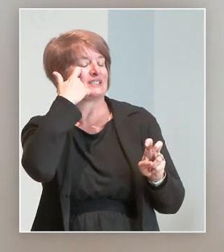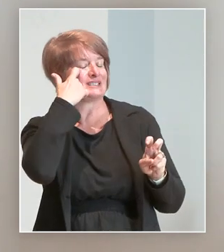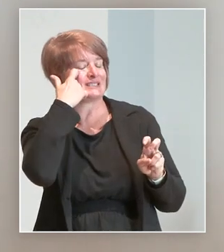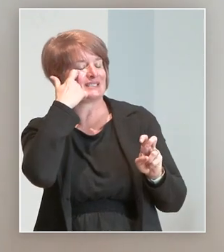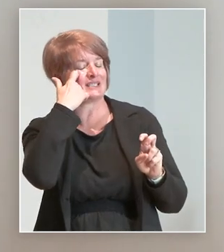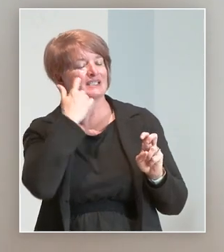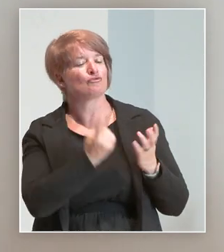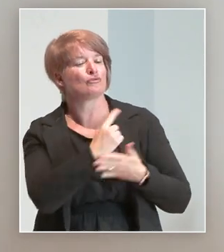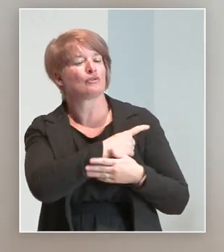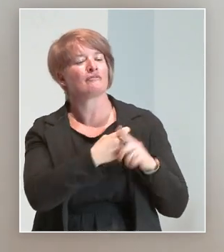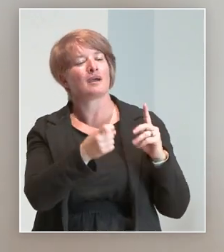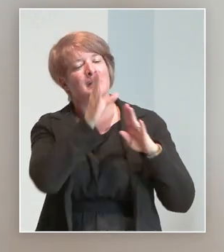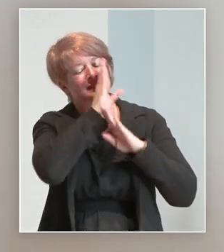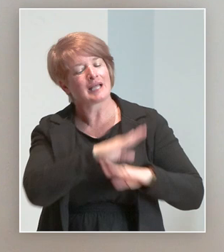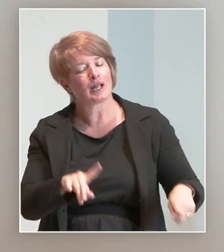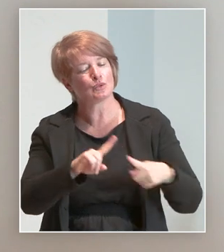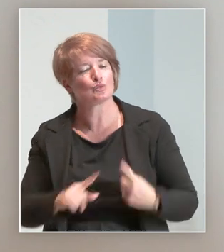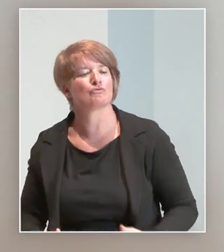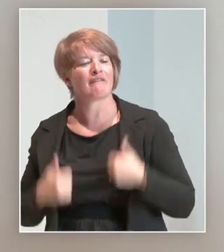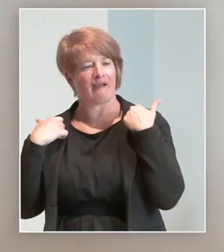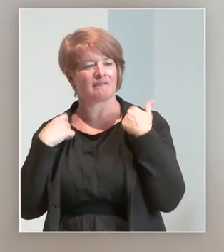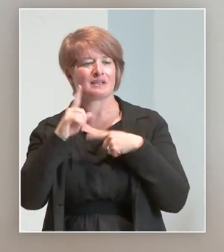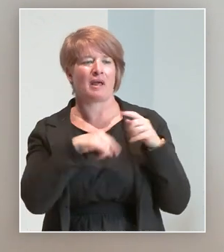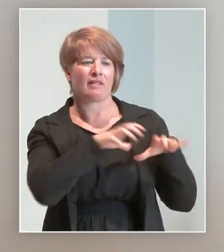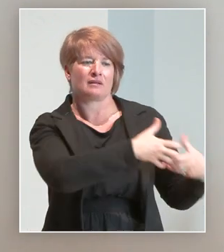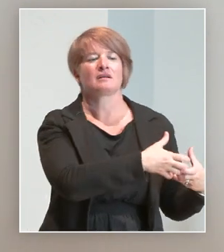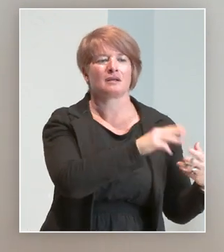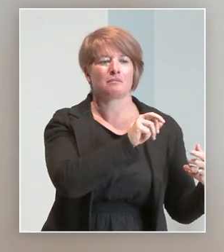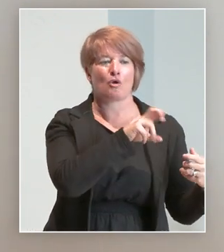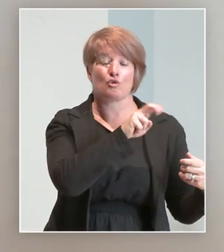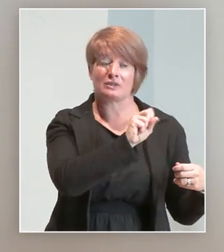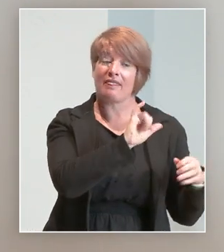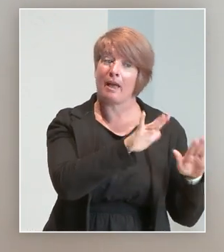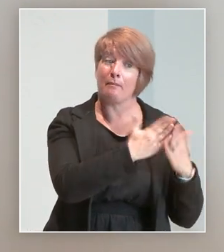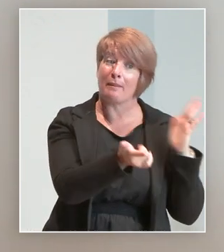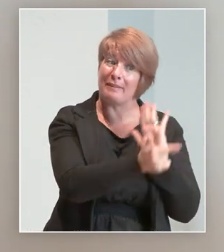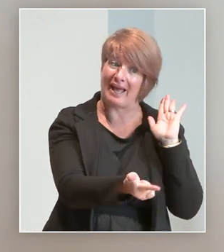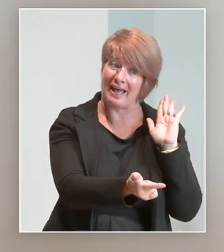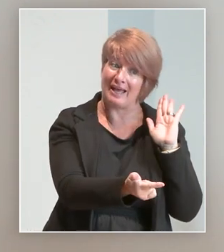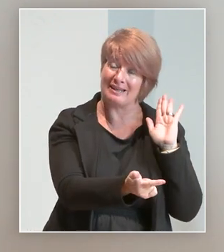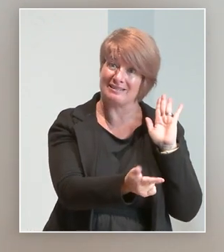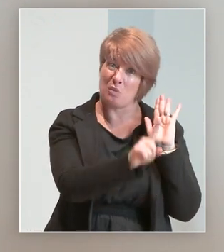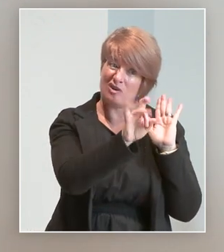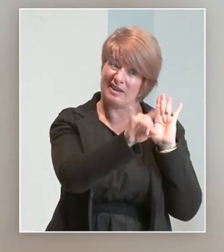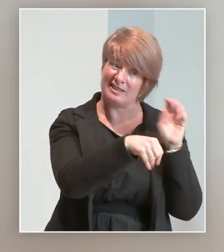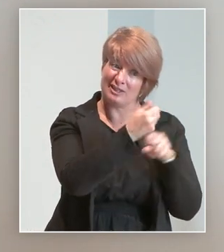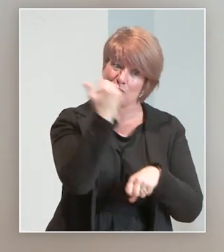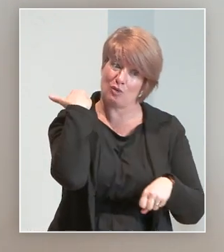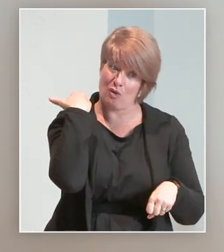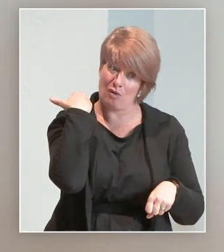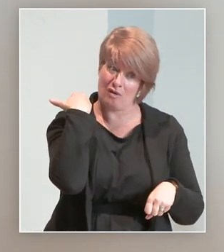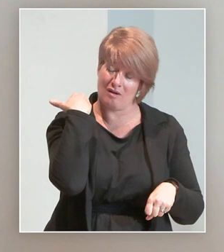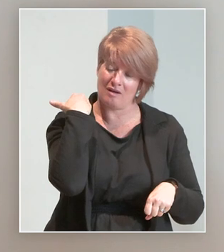review of From Silence to Revived about the Maroons, a book that was banned and confiscated 180 years ago